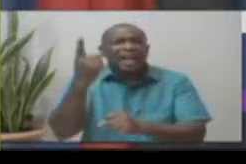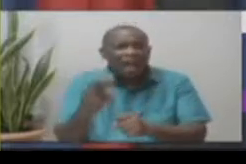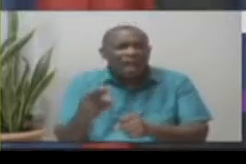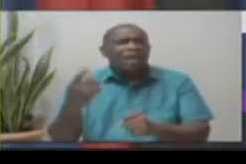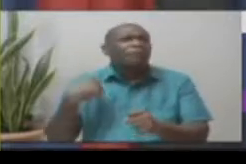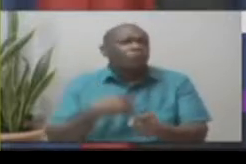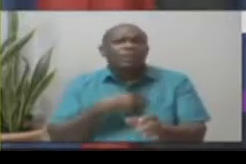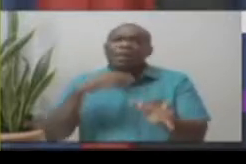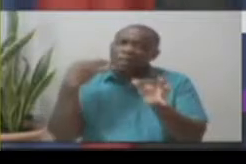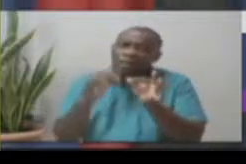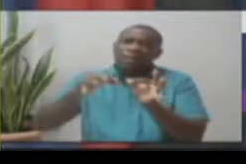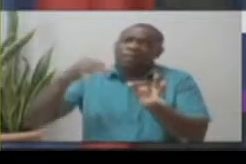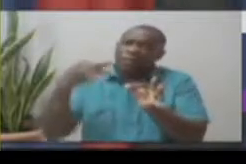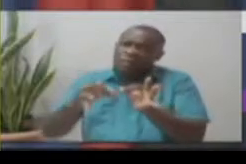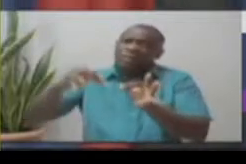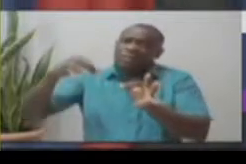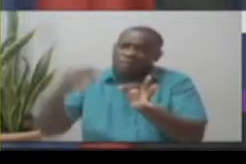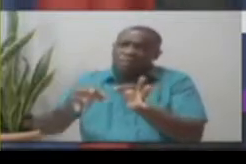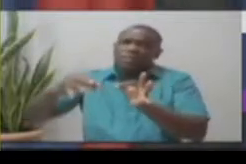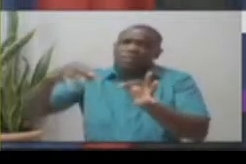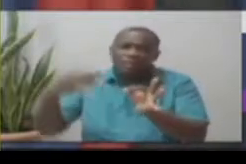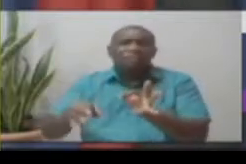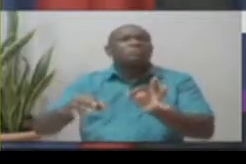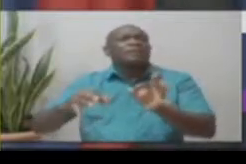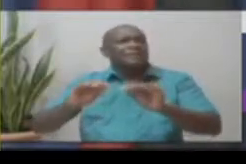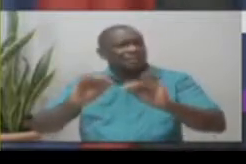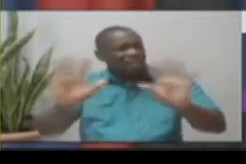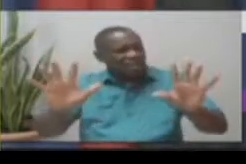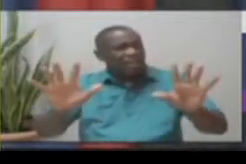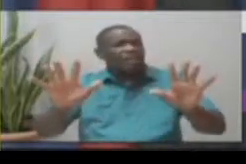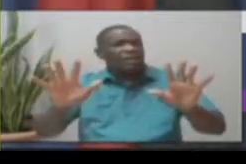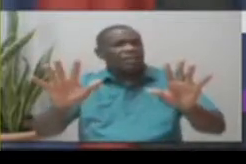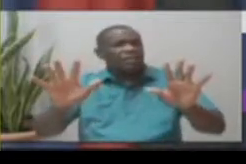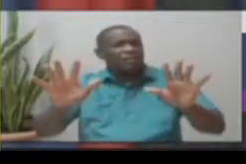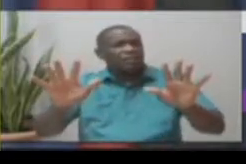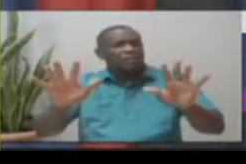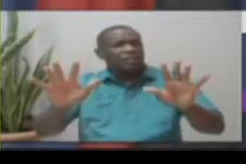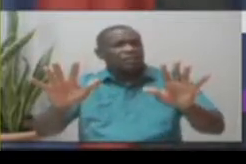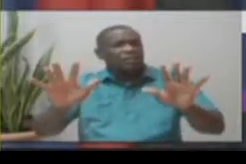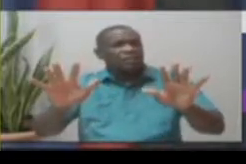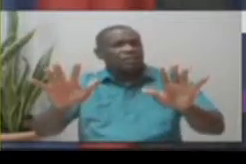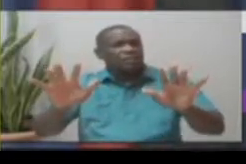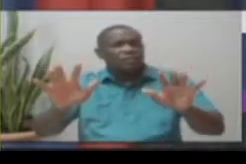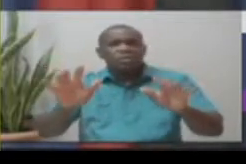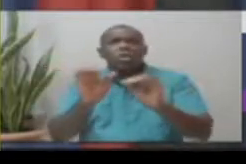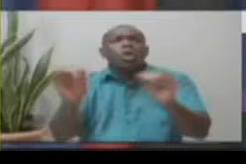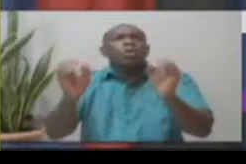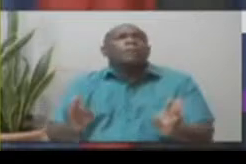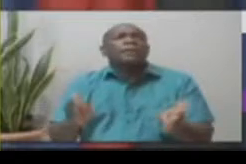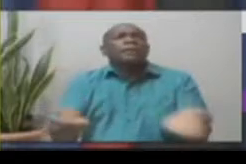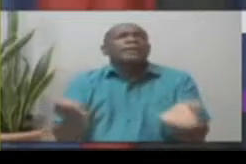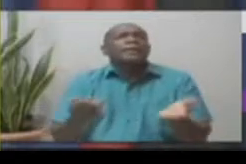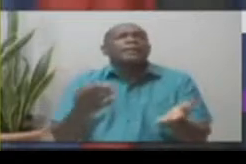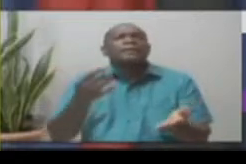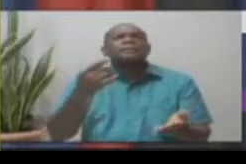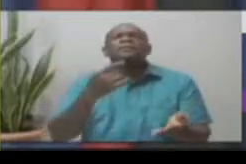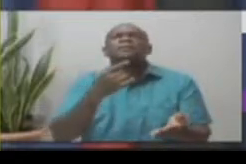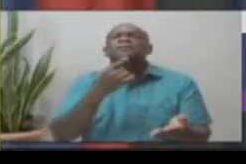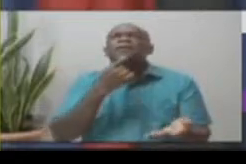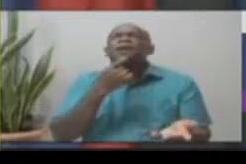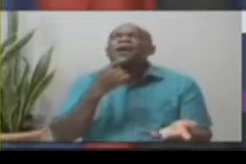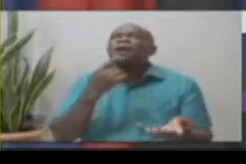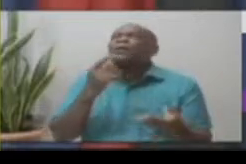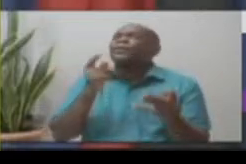know that we as a people are in a pandemic, meaning that there's a virus out